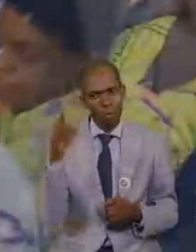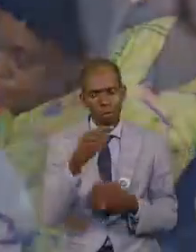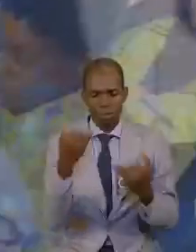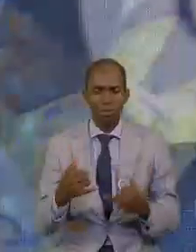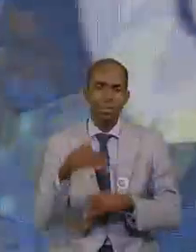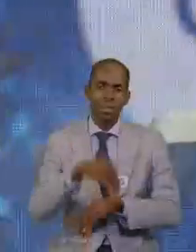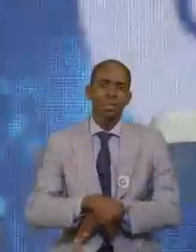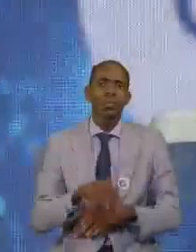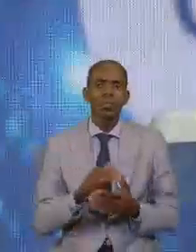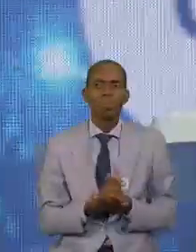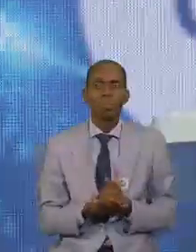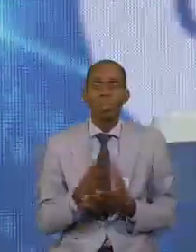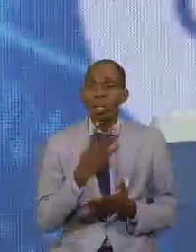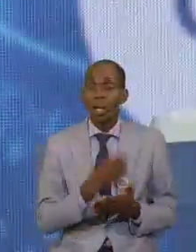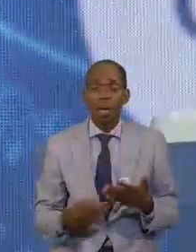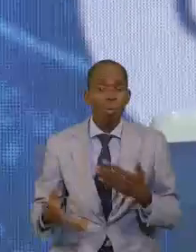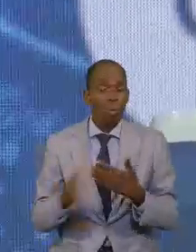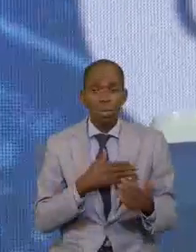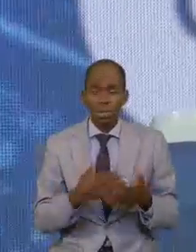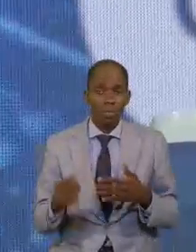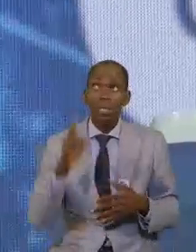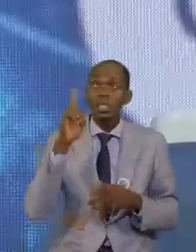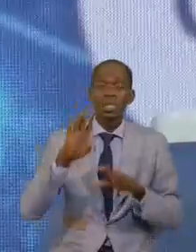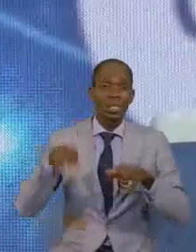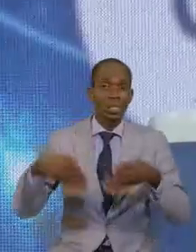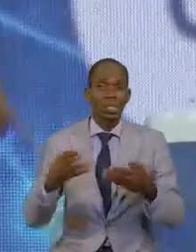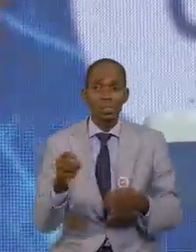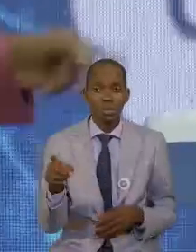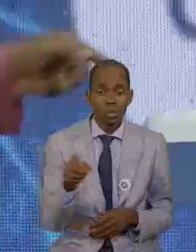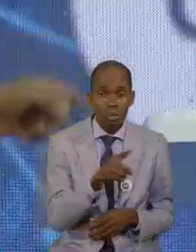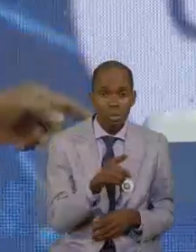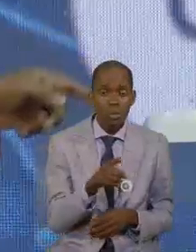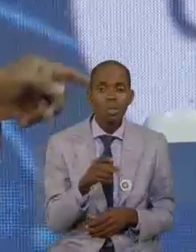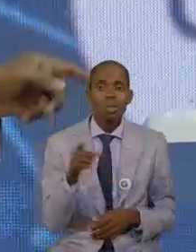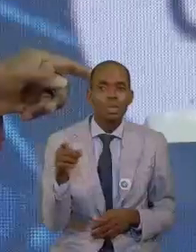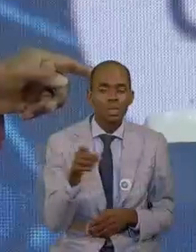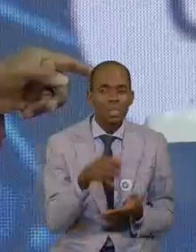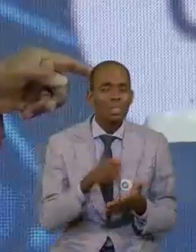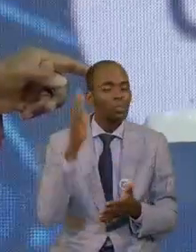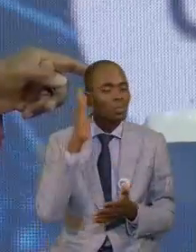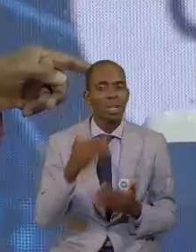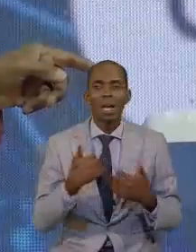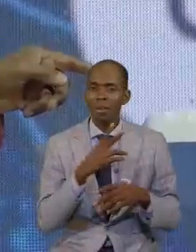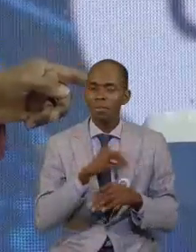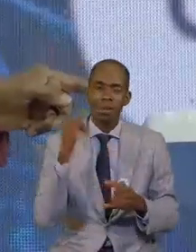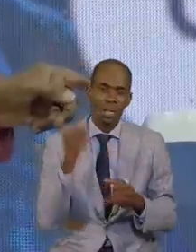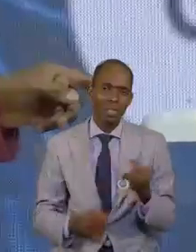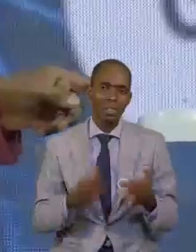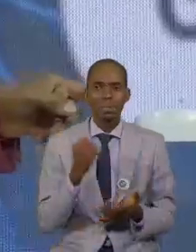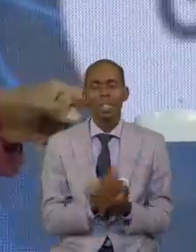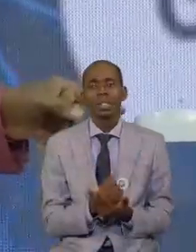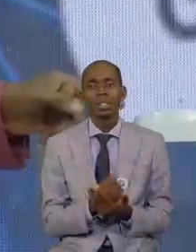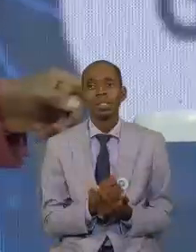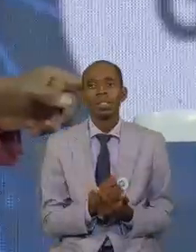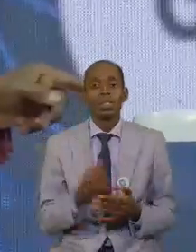And remember, whatever he gives you, it shall have no end. You go on